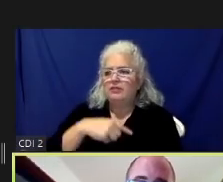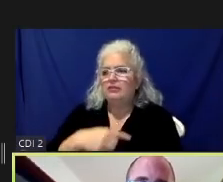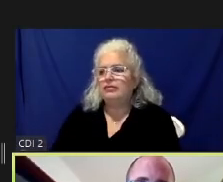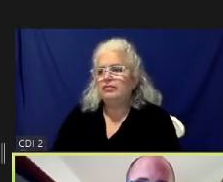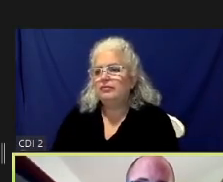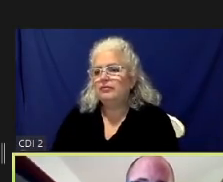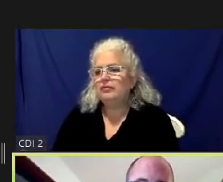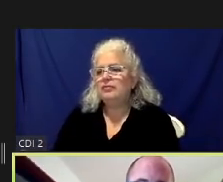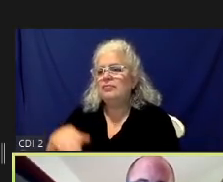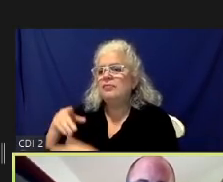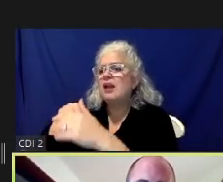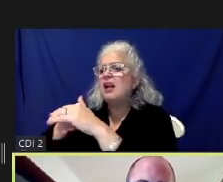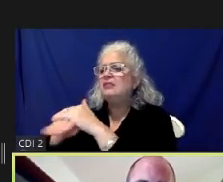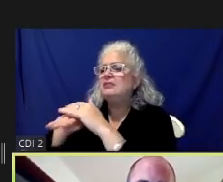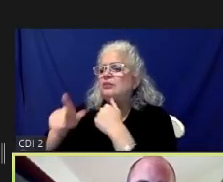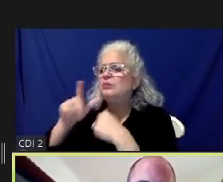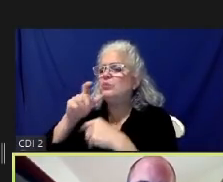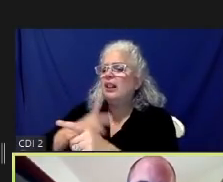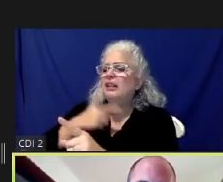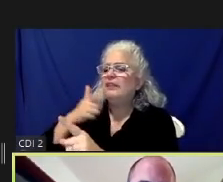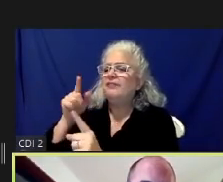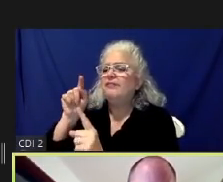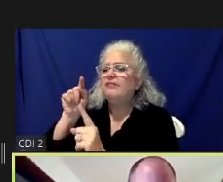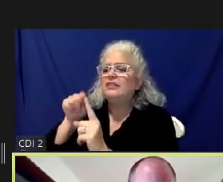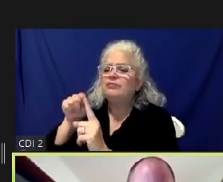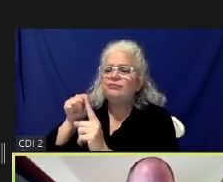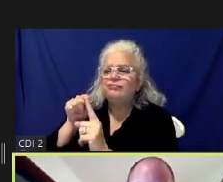living and